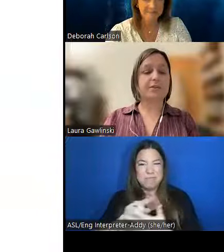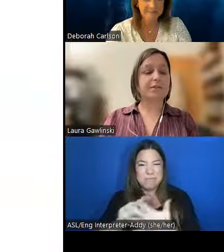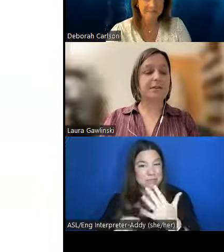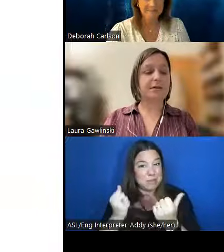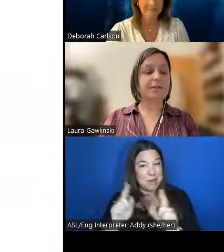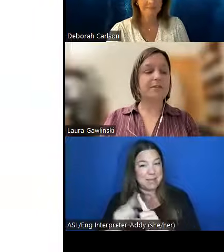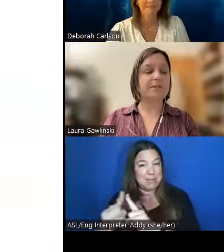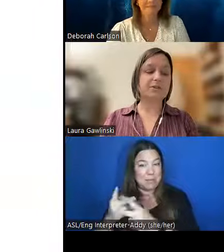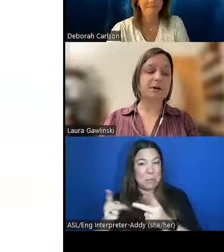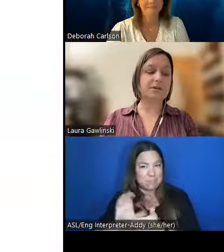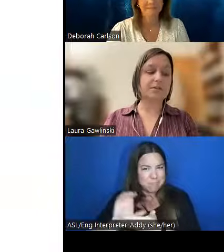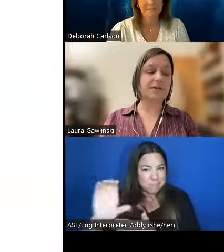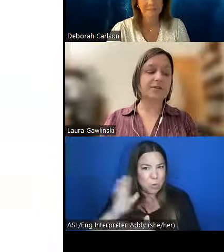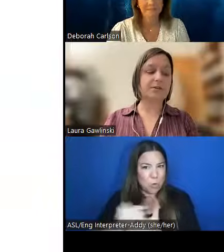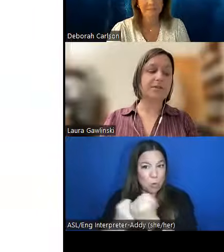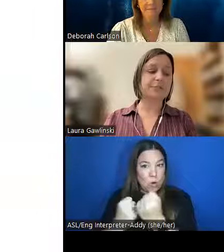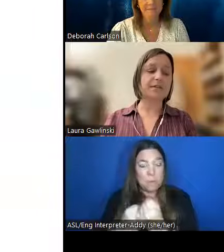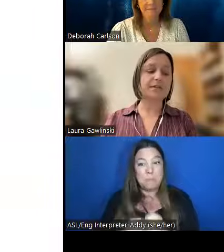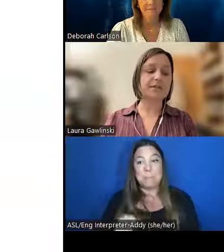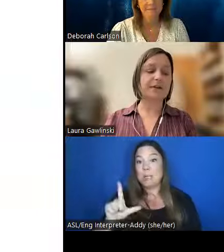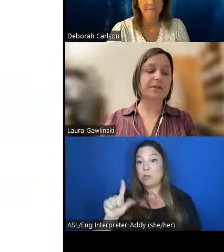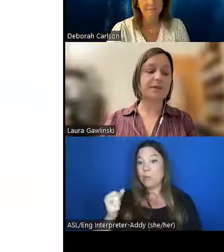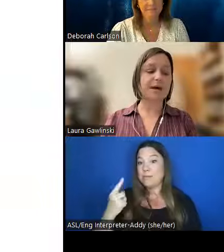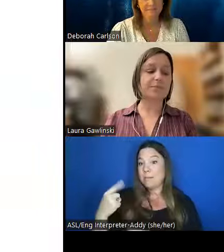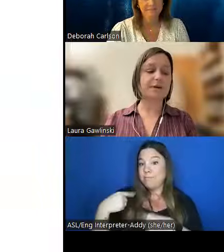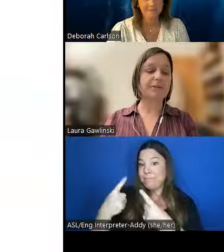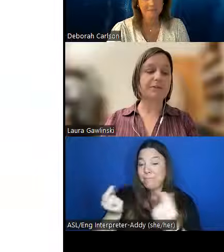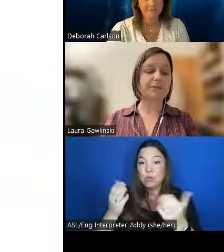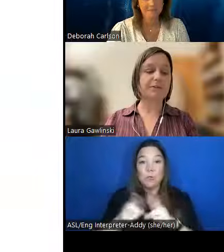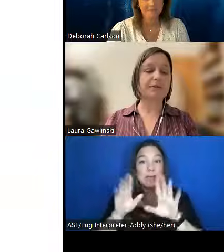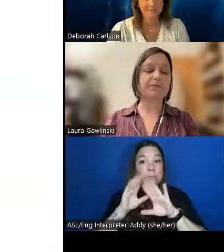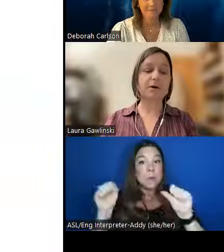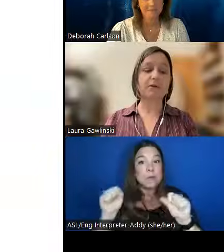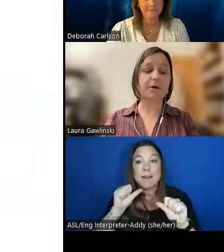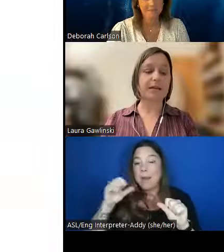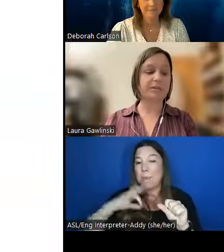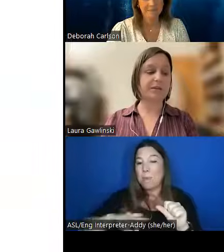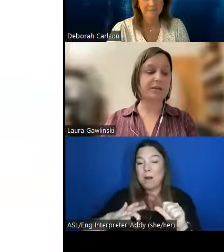Since 2011, Dr. Carlson has served as president of the nonprofit Institute of